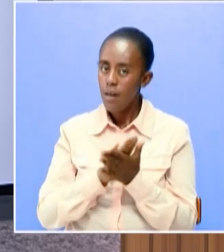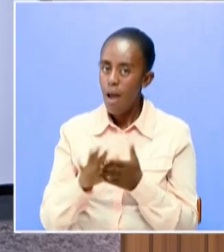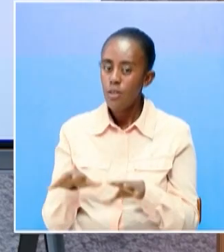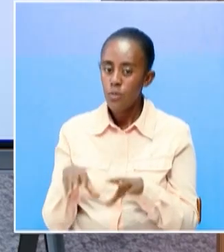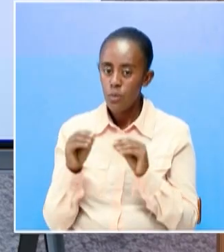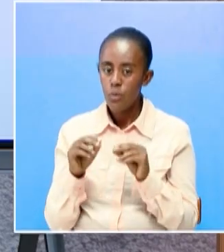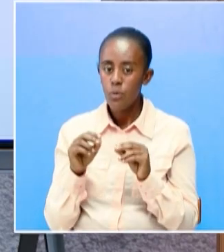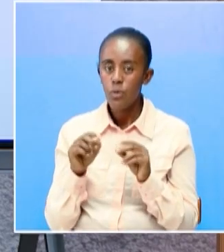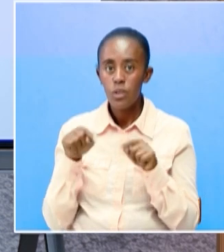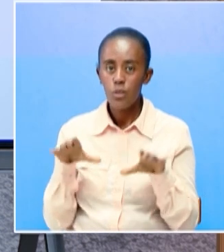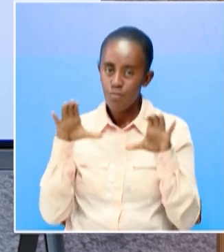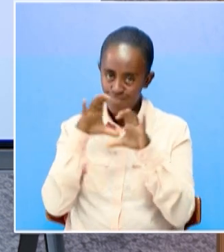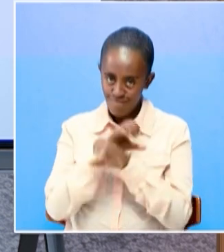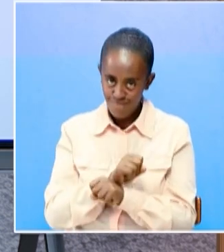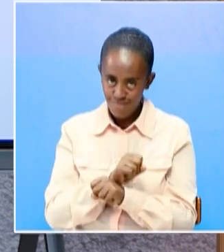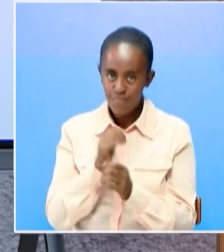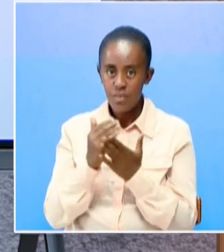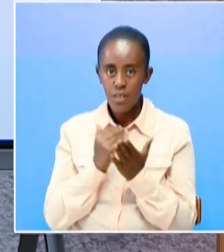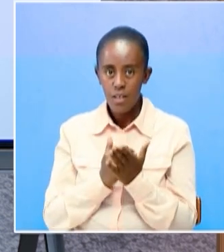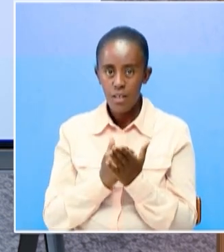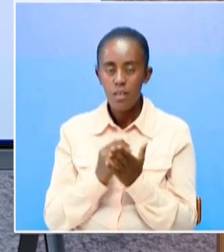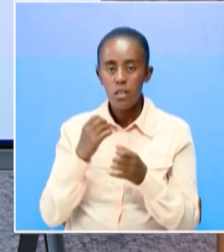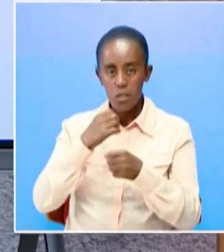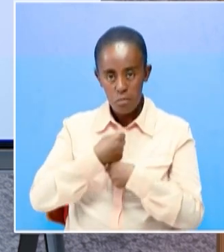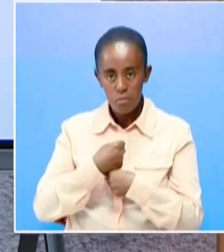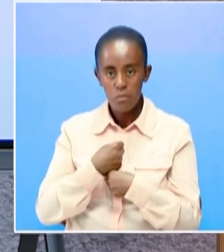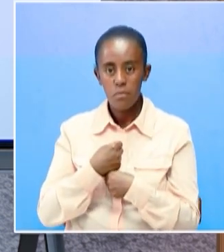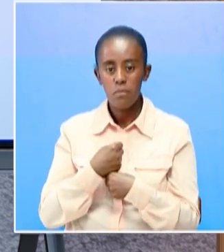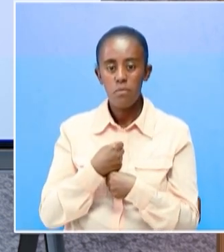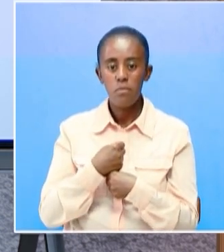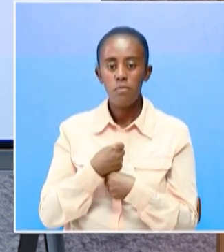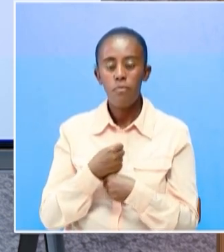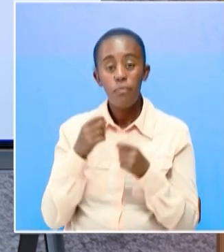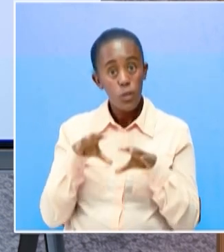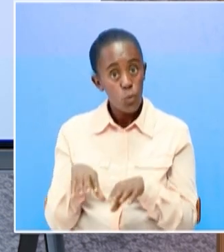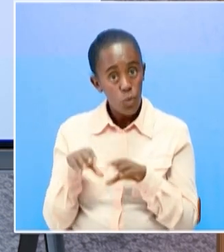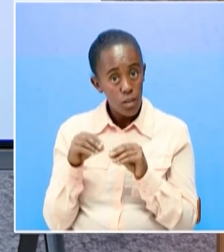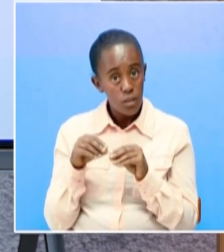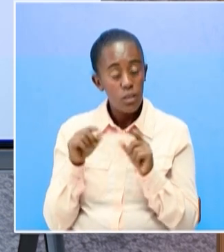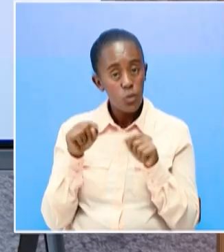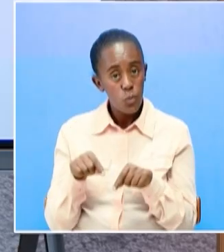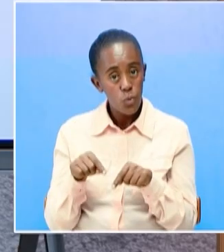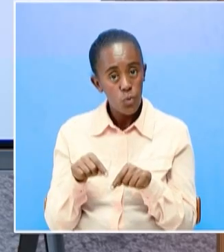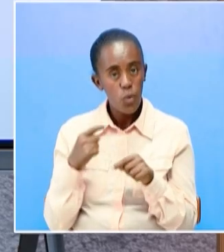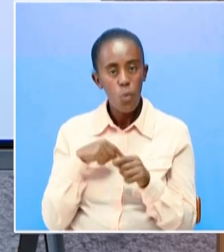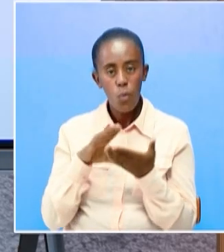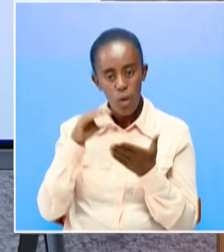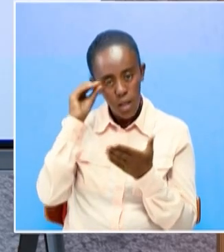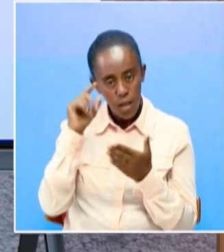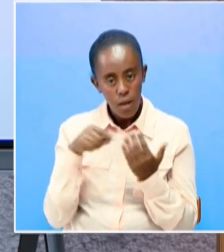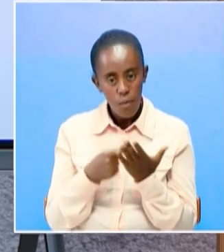students. That's all about today's lesson. Let's summarize what we have learned. Students, today we've learned